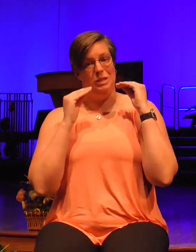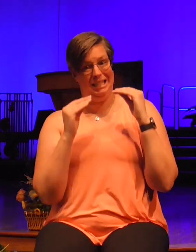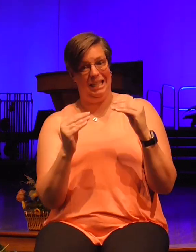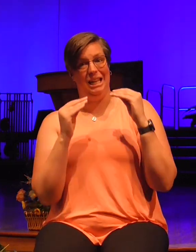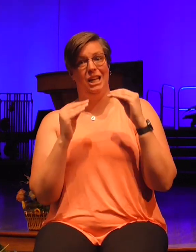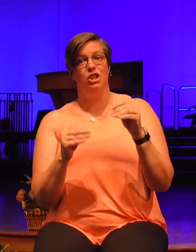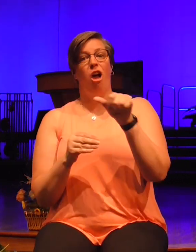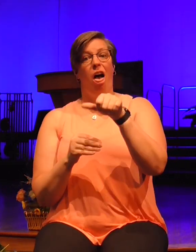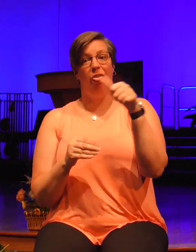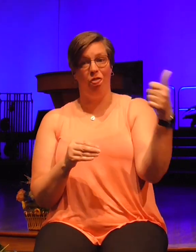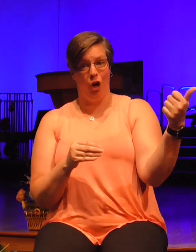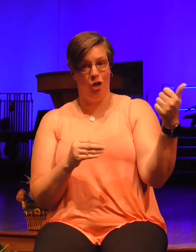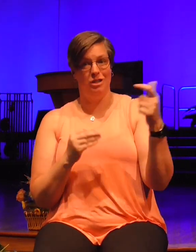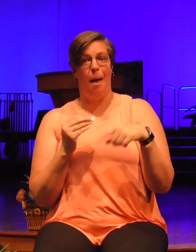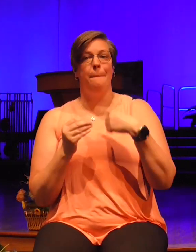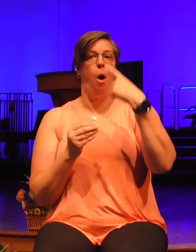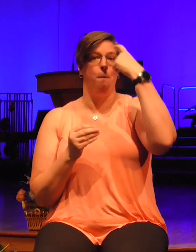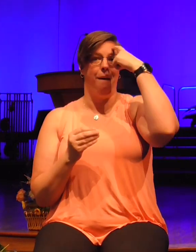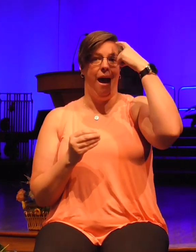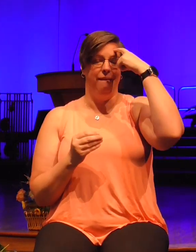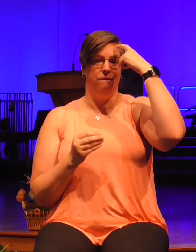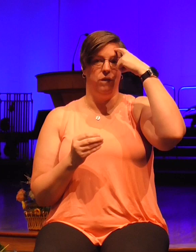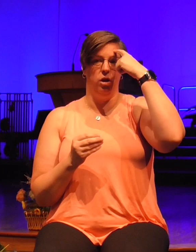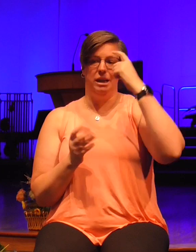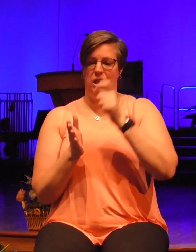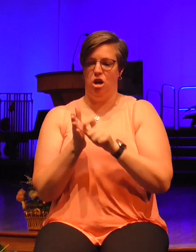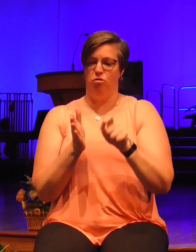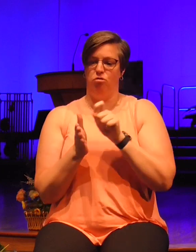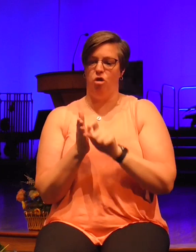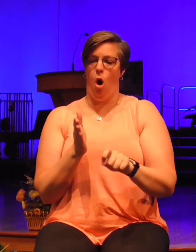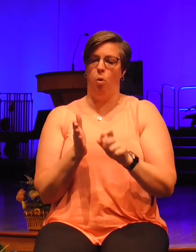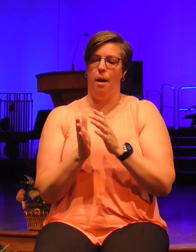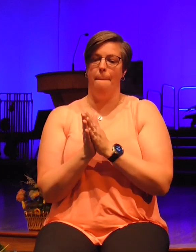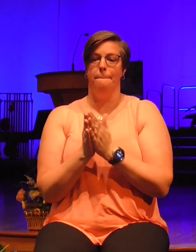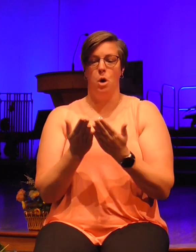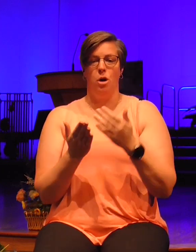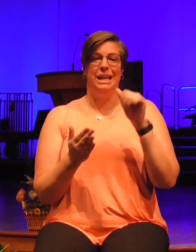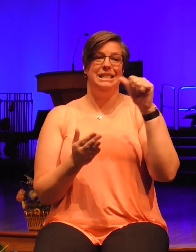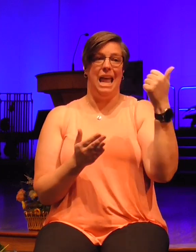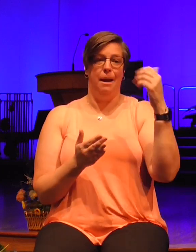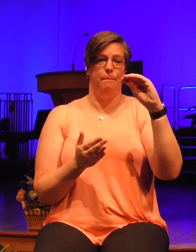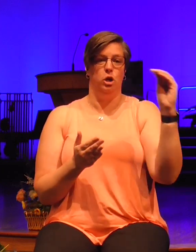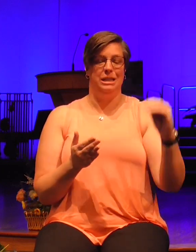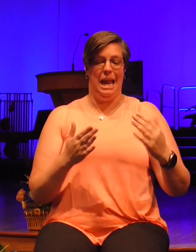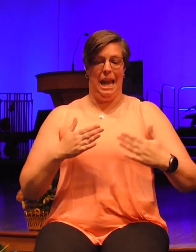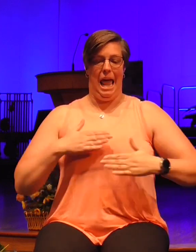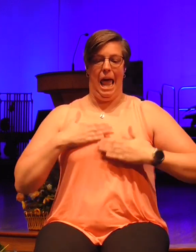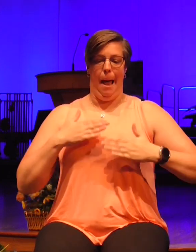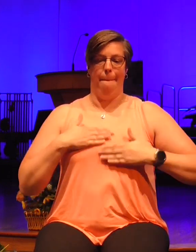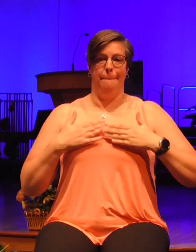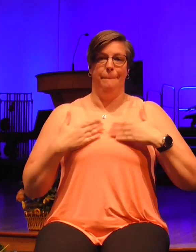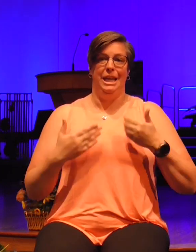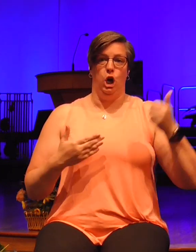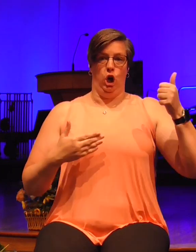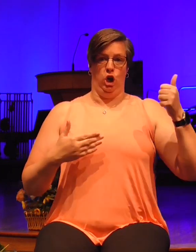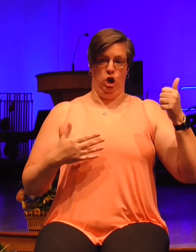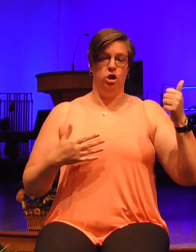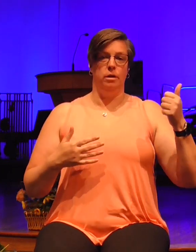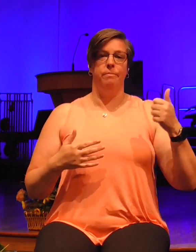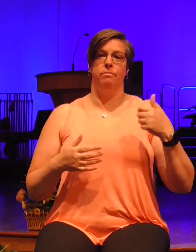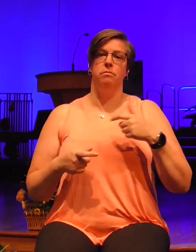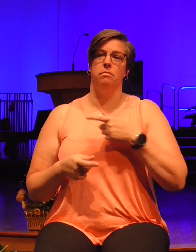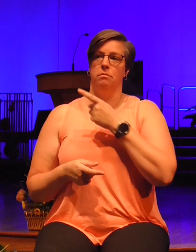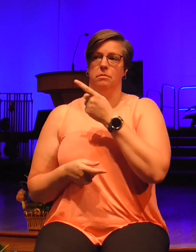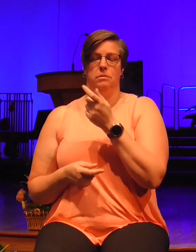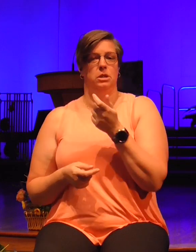and meditation. He wrote a book called 10% Happier. He has one of the most popular podcasts out there. Many people listen to